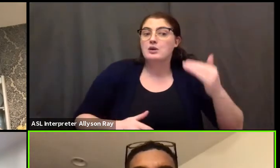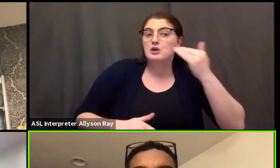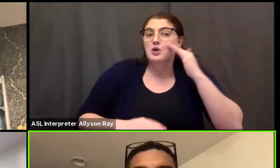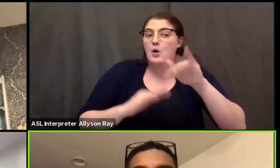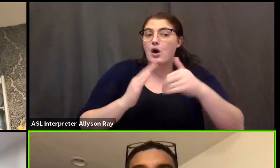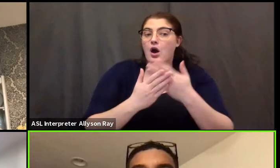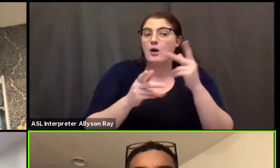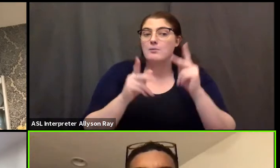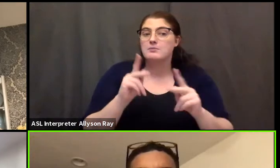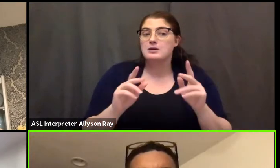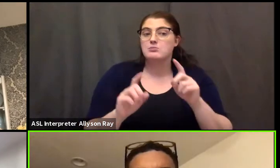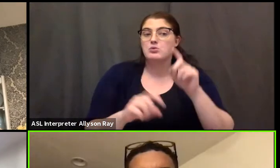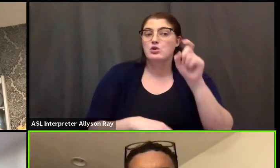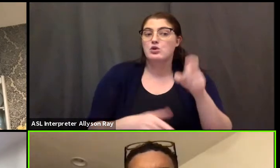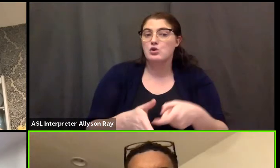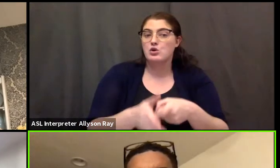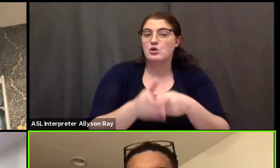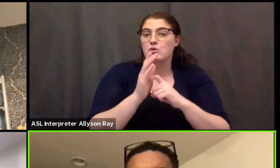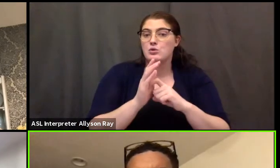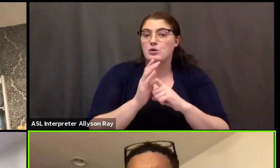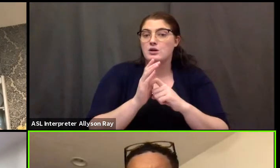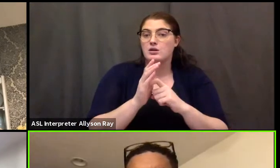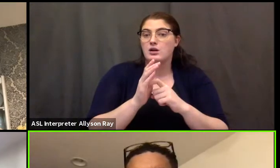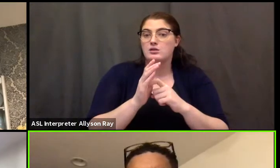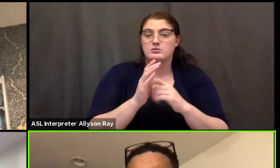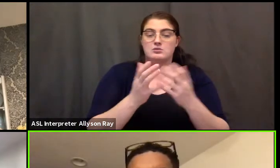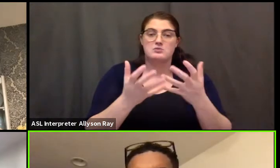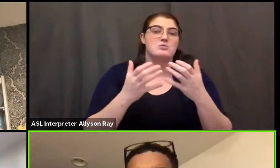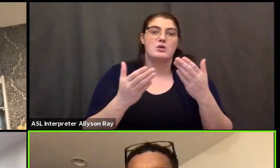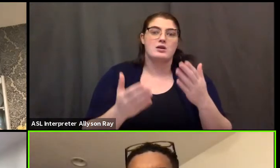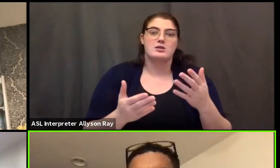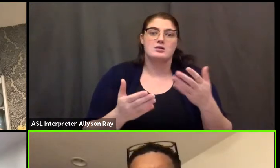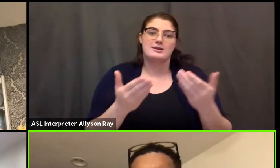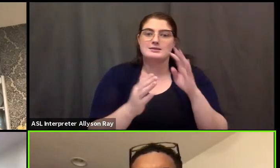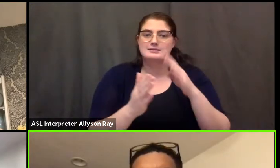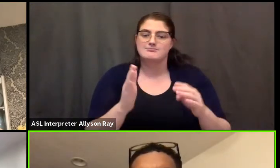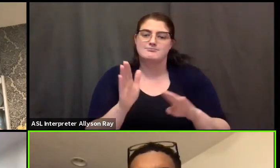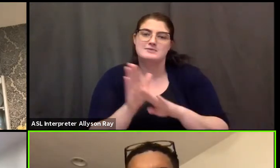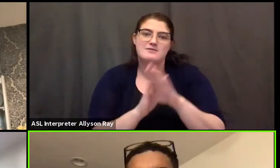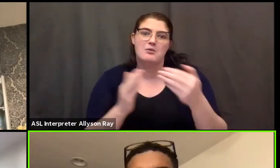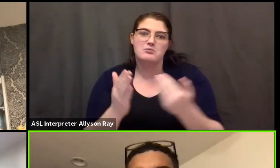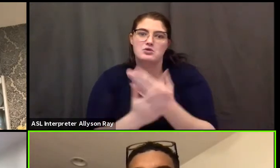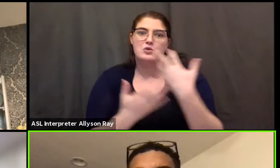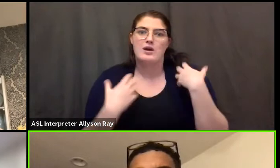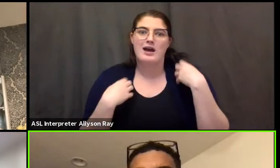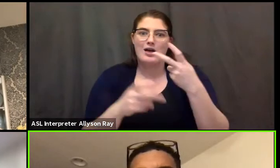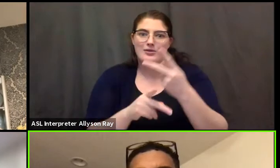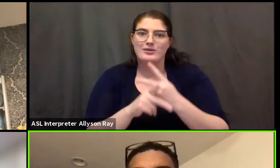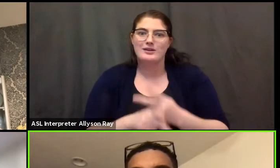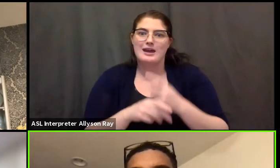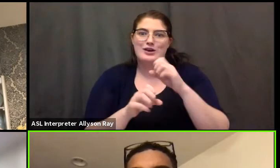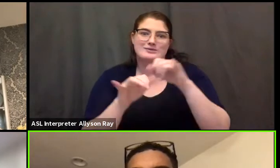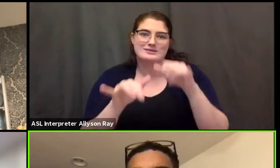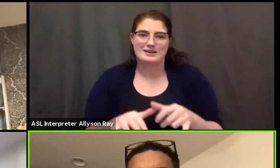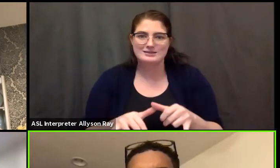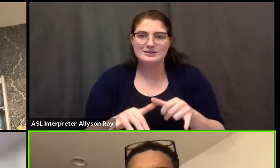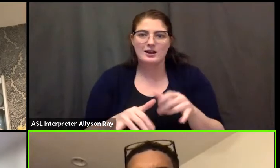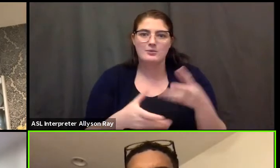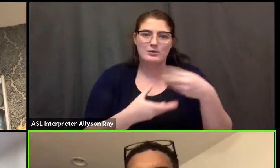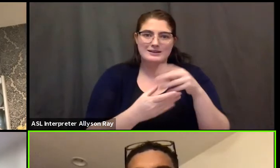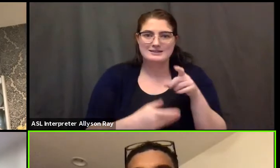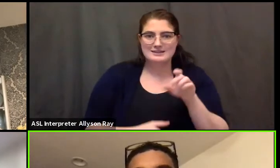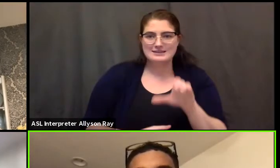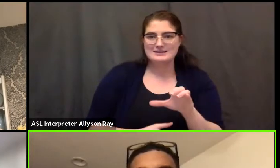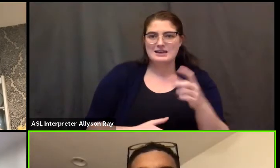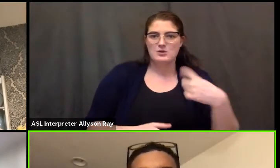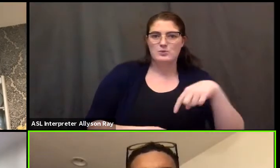requiring to are proposing to develop a new healthcare service in the district are required to submit a certificate of need. Through